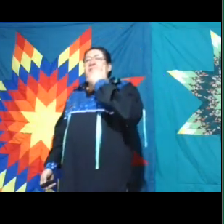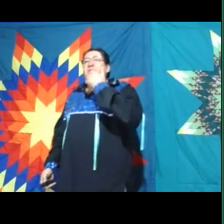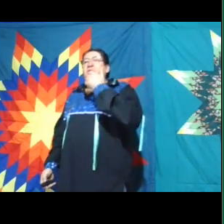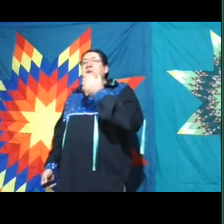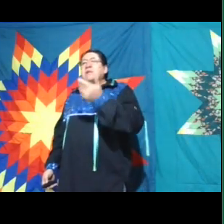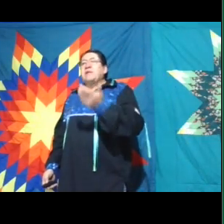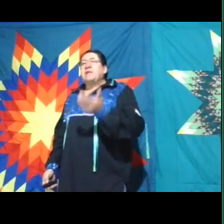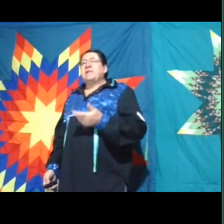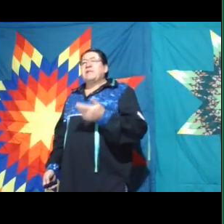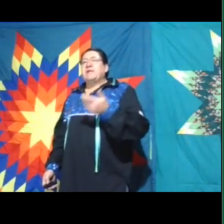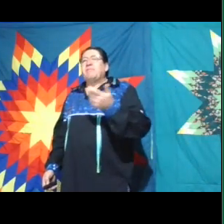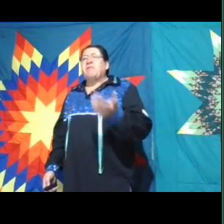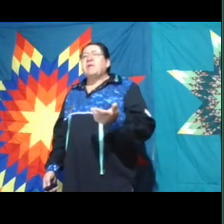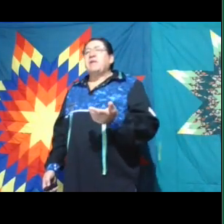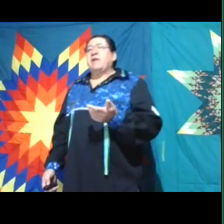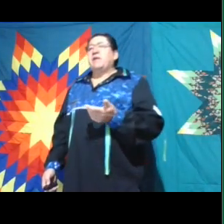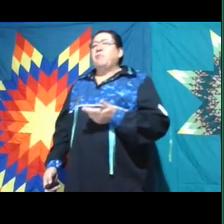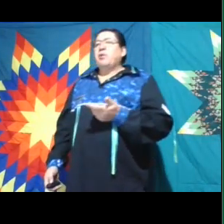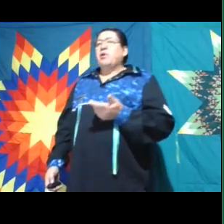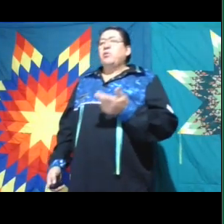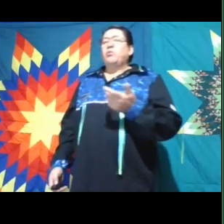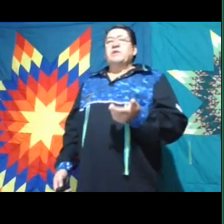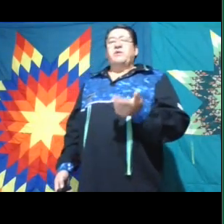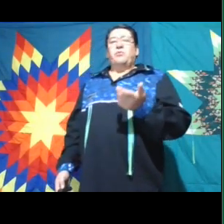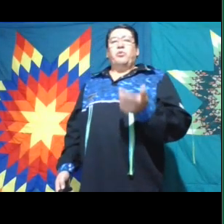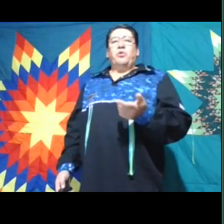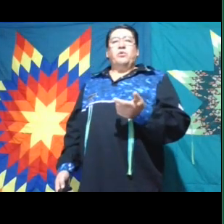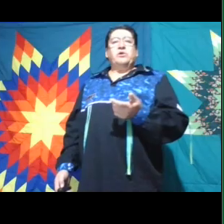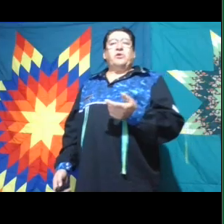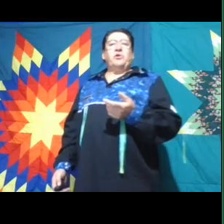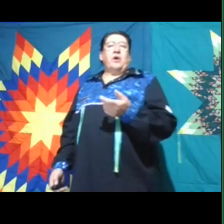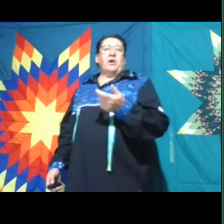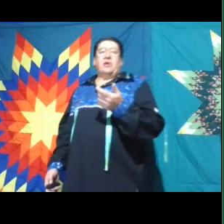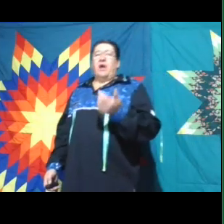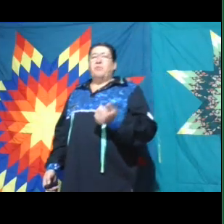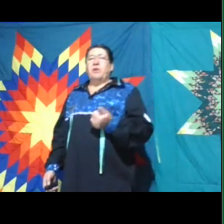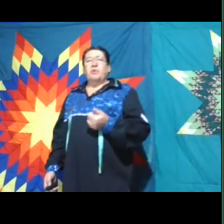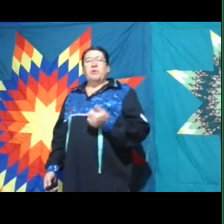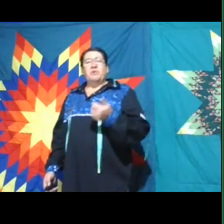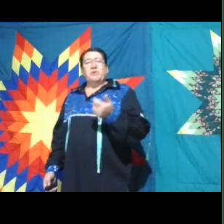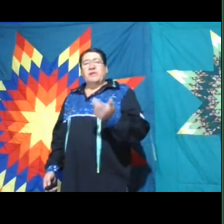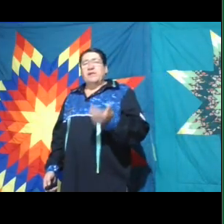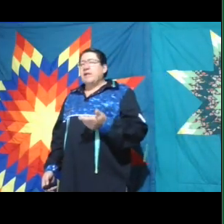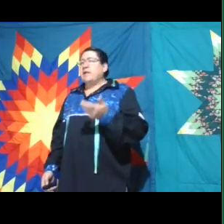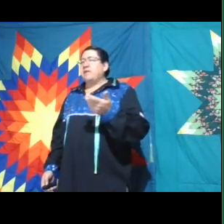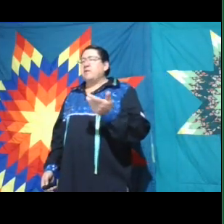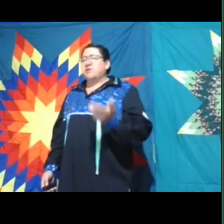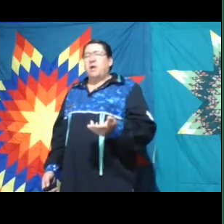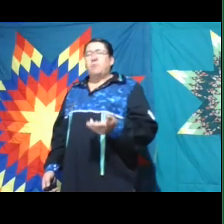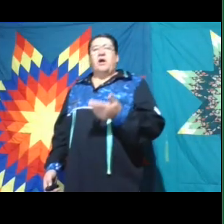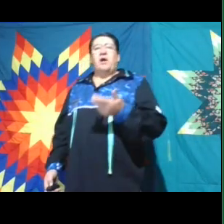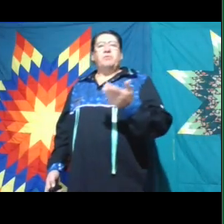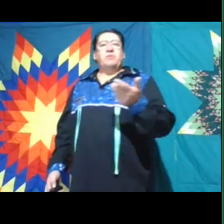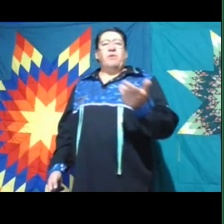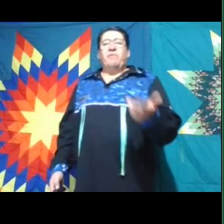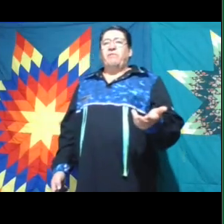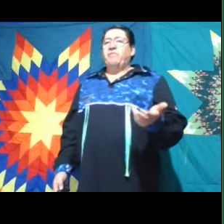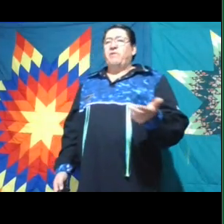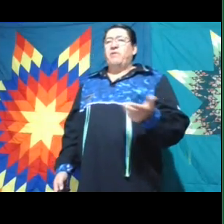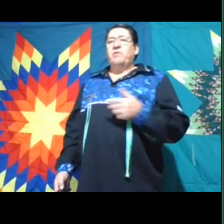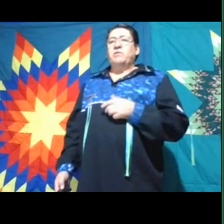The recruitment is different than typical Western approach. A lot of people use Indeed, other job